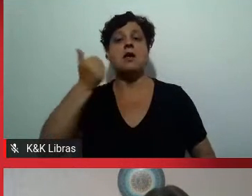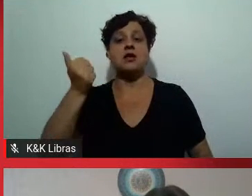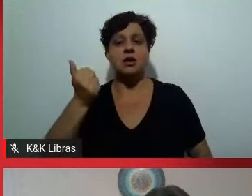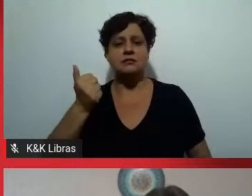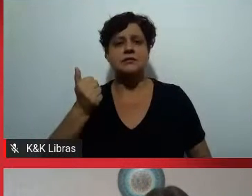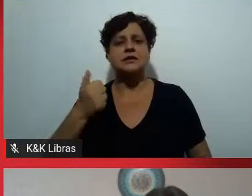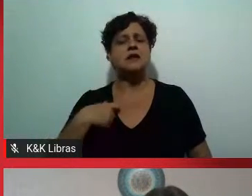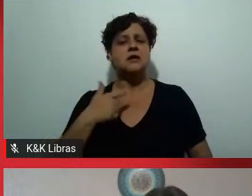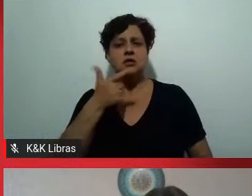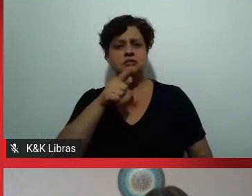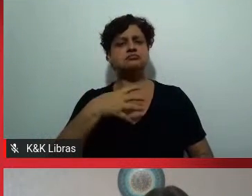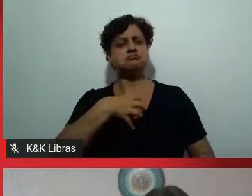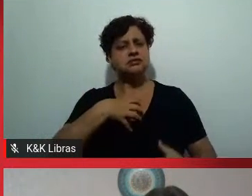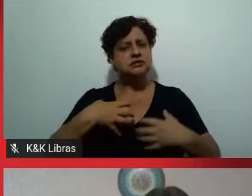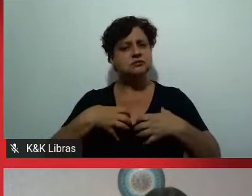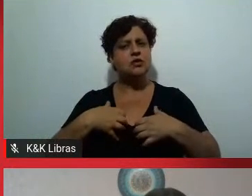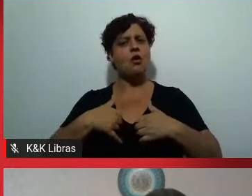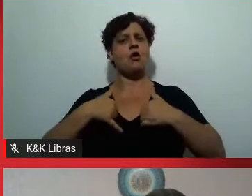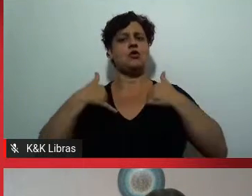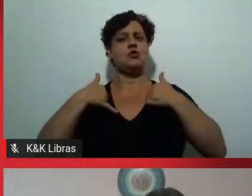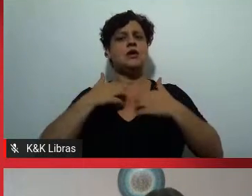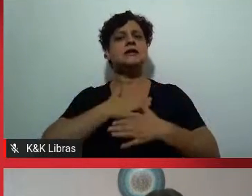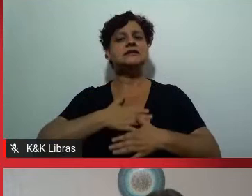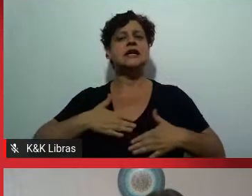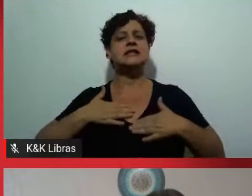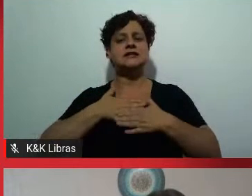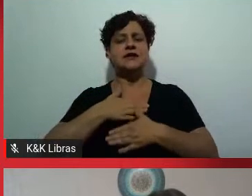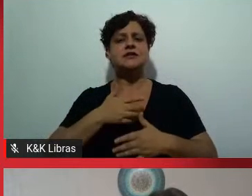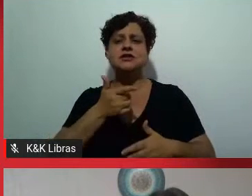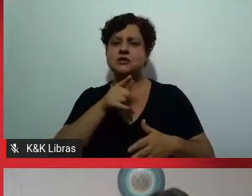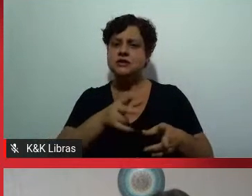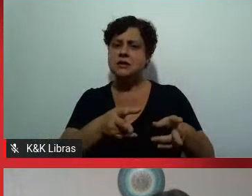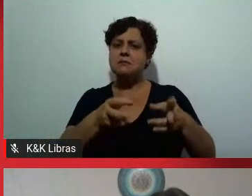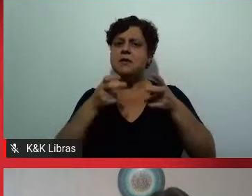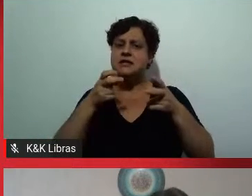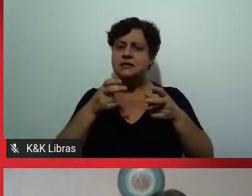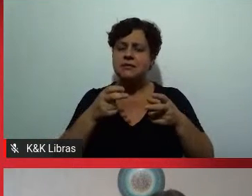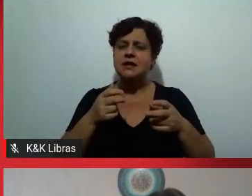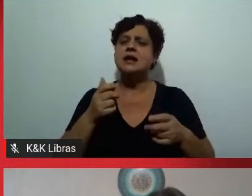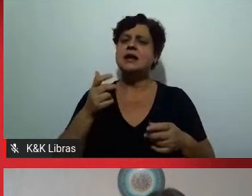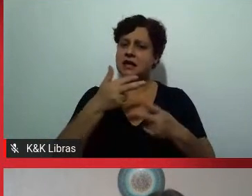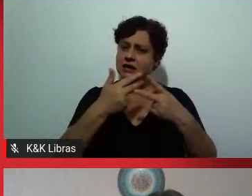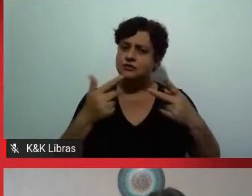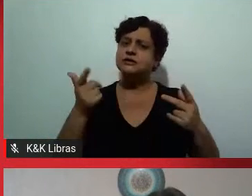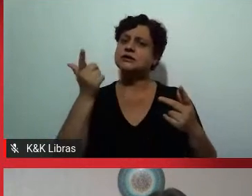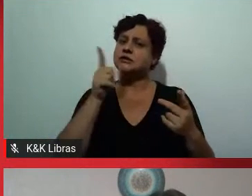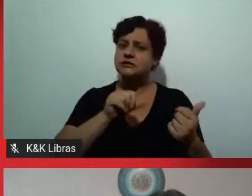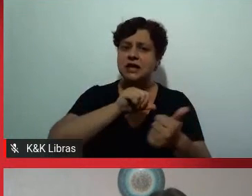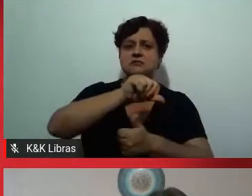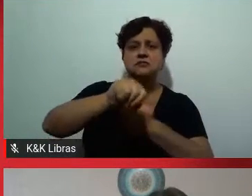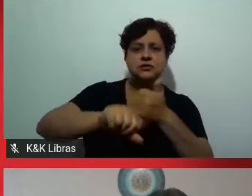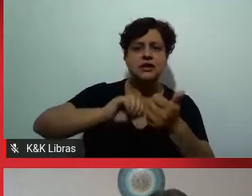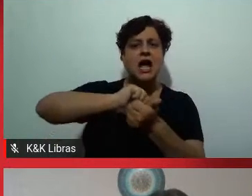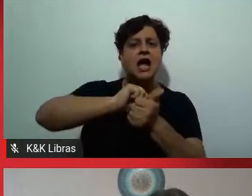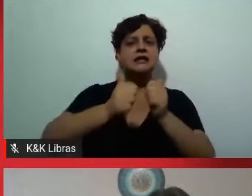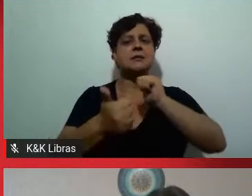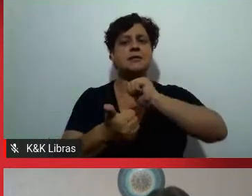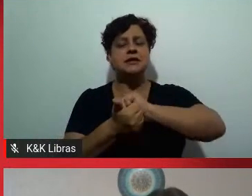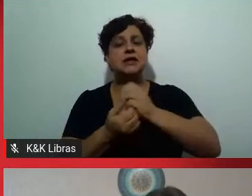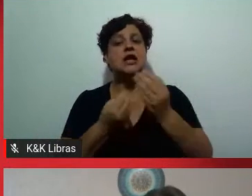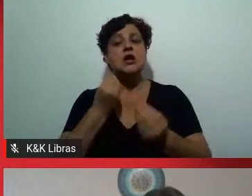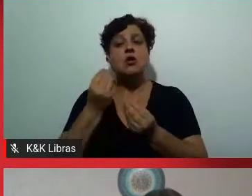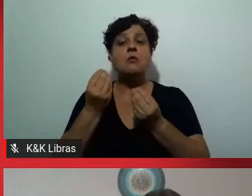of orgulho, of satisfaction, of to how things can be molding, and how we can help